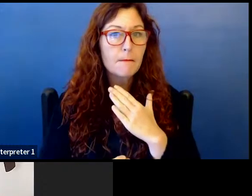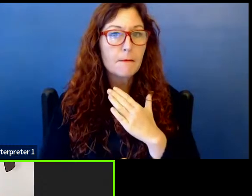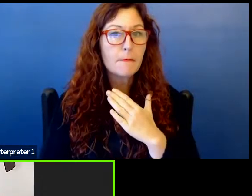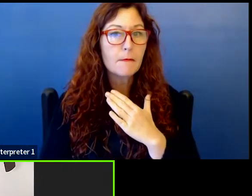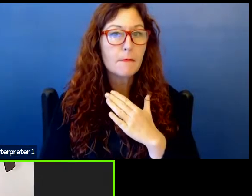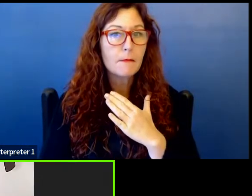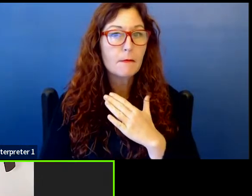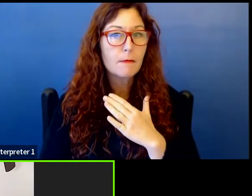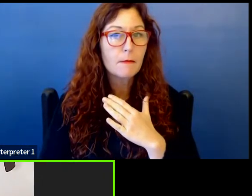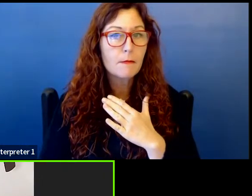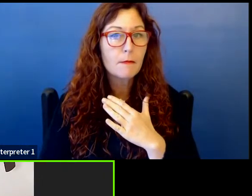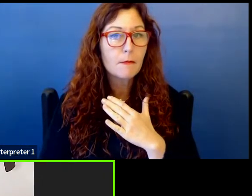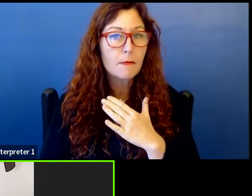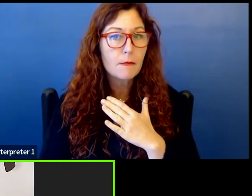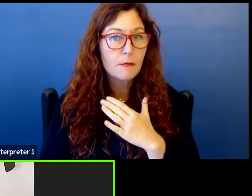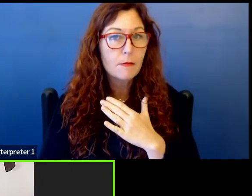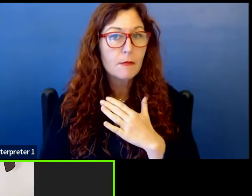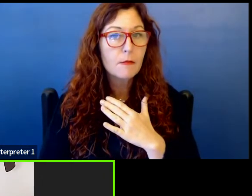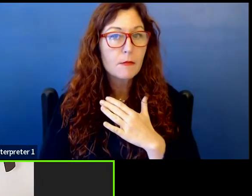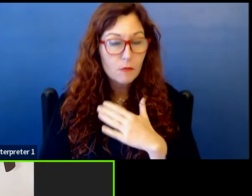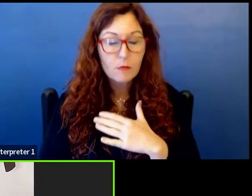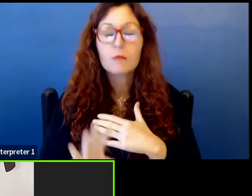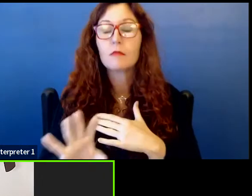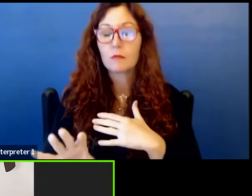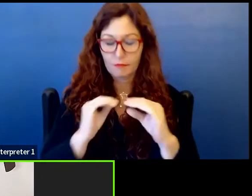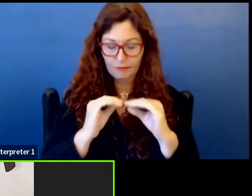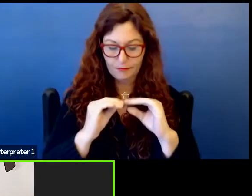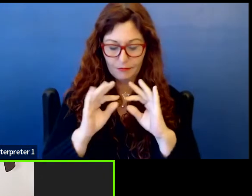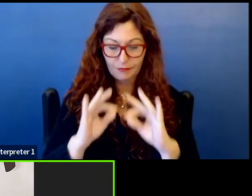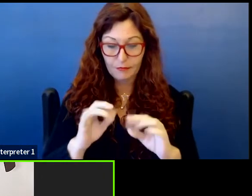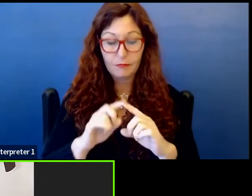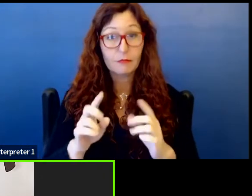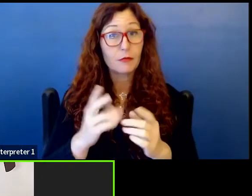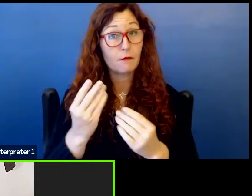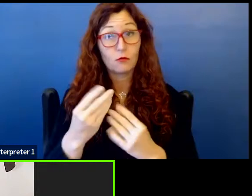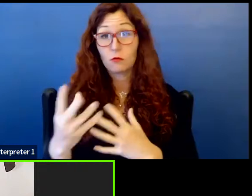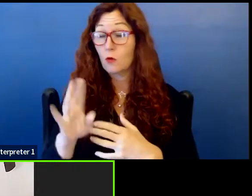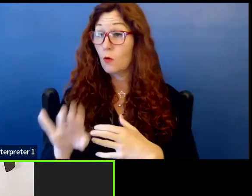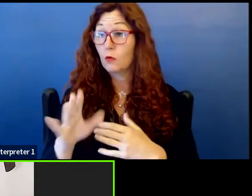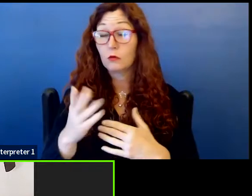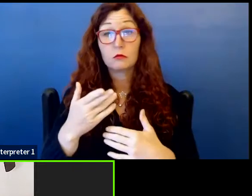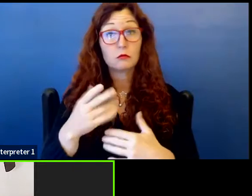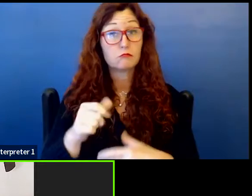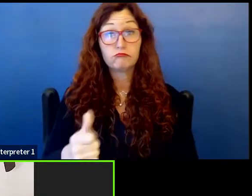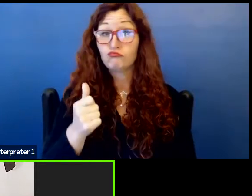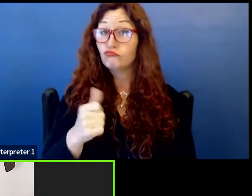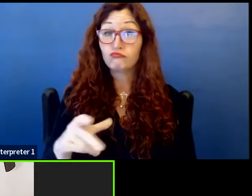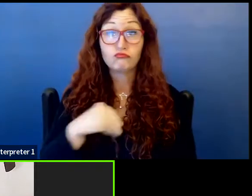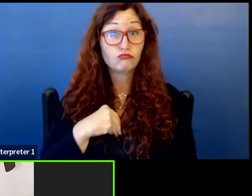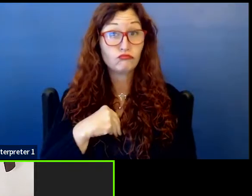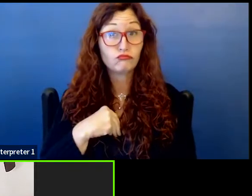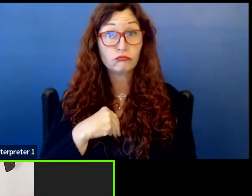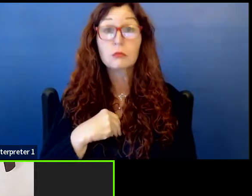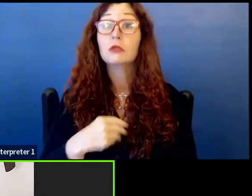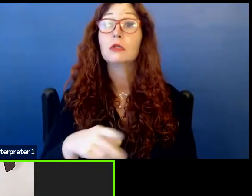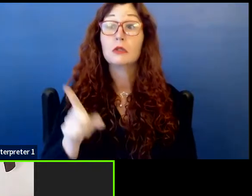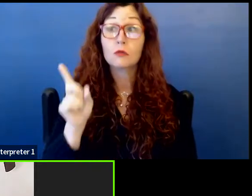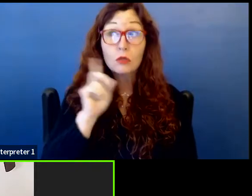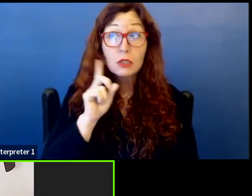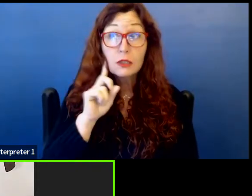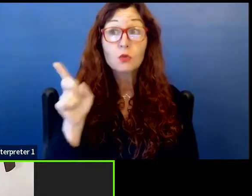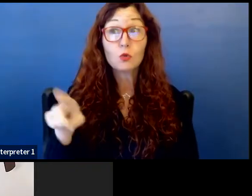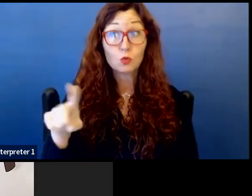to the field you'll know this is to zero tolerance we won't tolerate it if we hear it you'll be held accountable for it